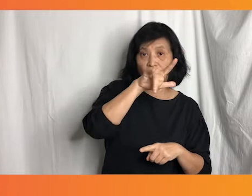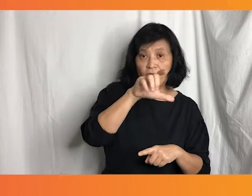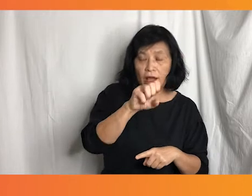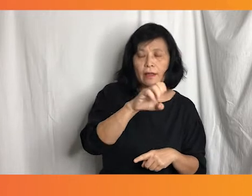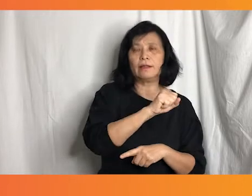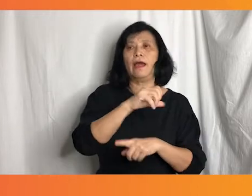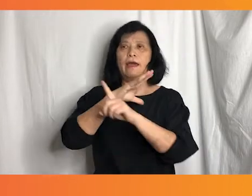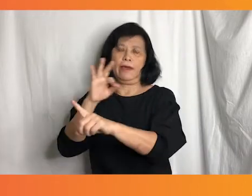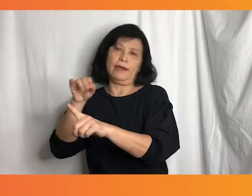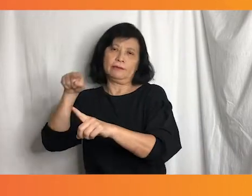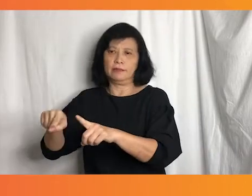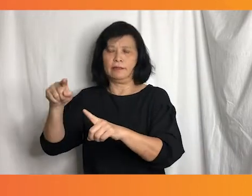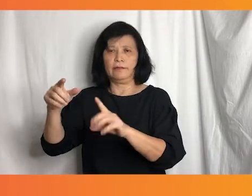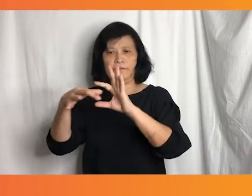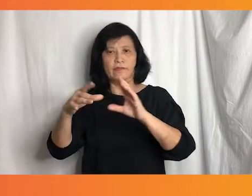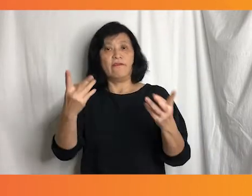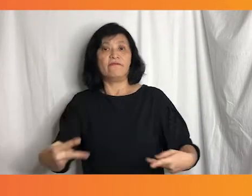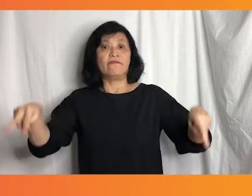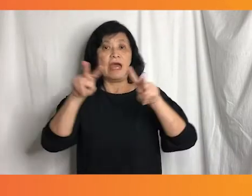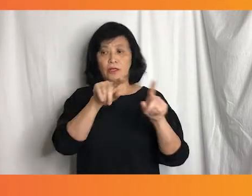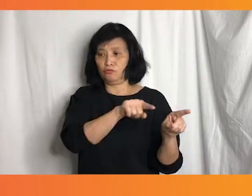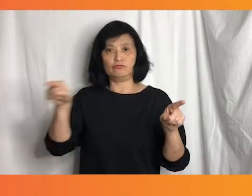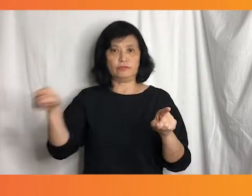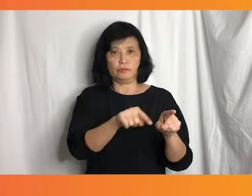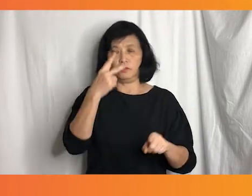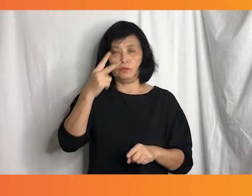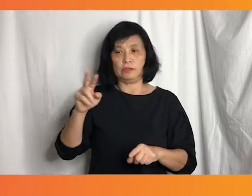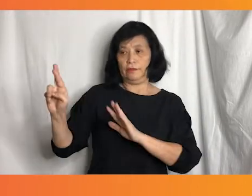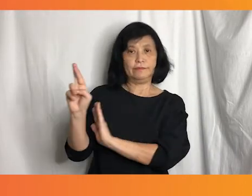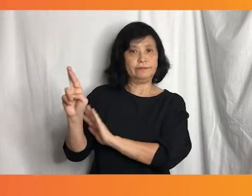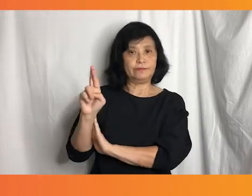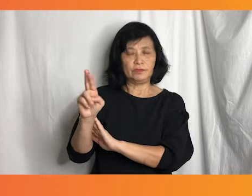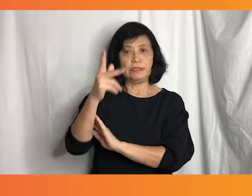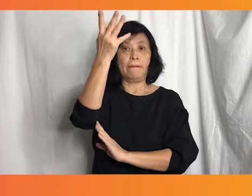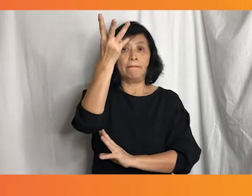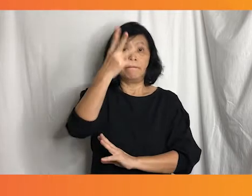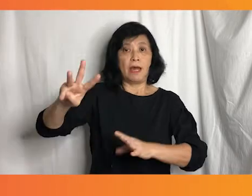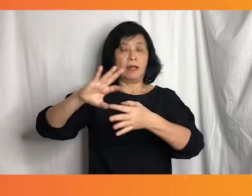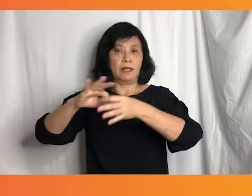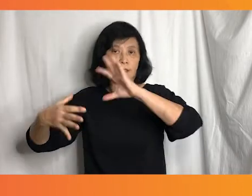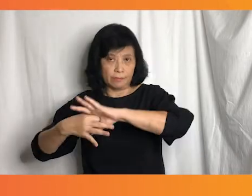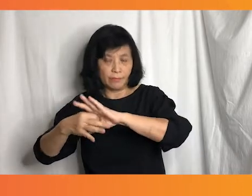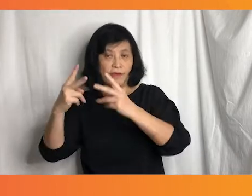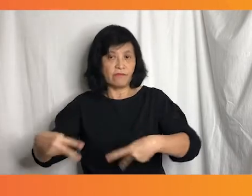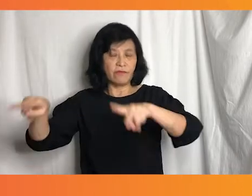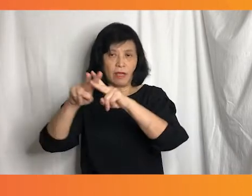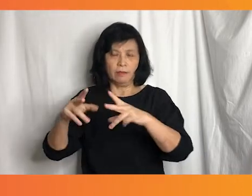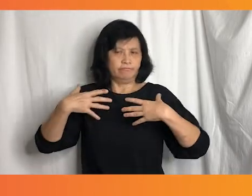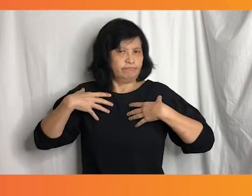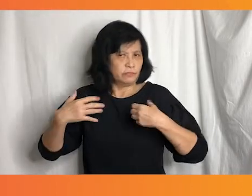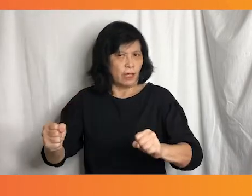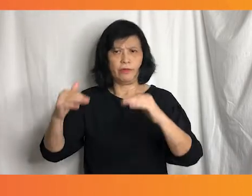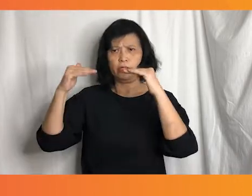outcomes with the Olympic and Paralympics value. So if we see on the corner right side itself, Paralympics values of